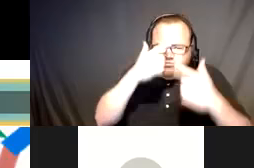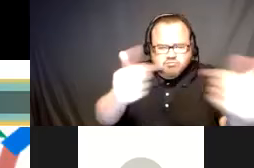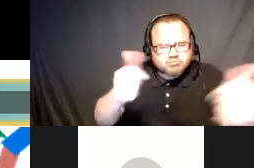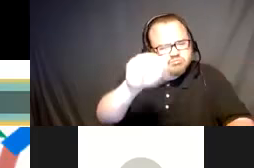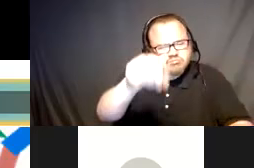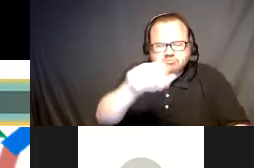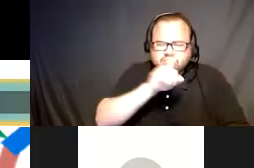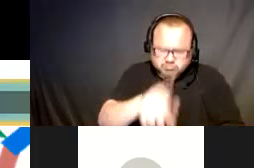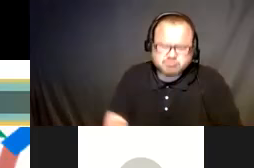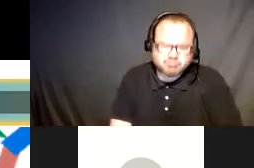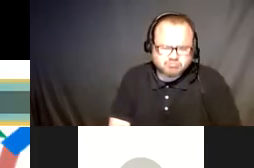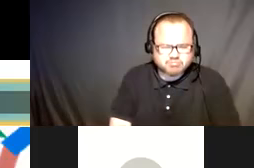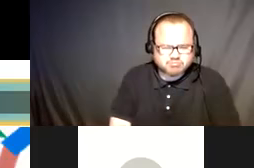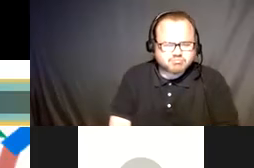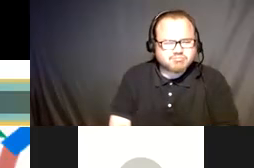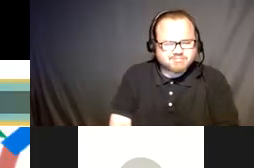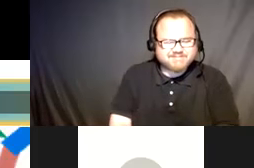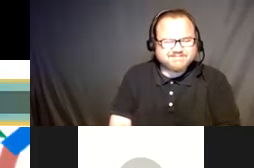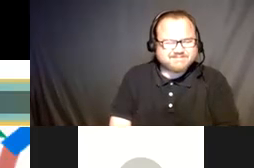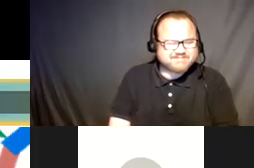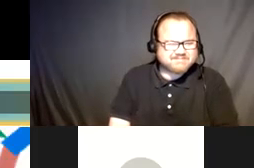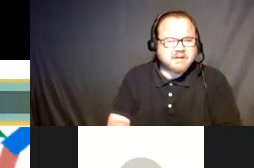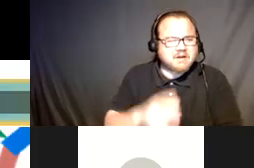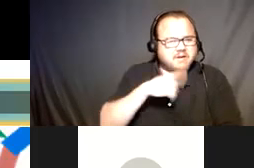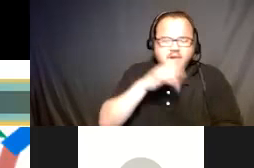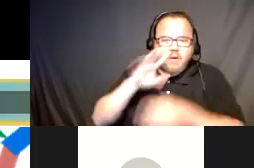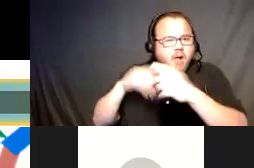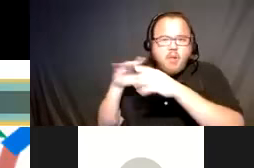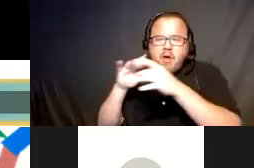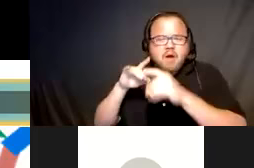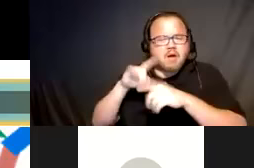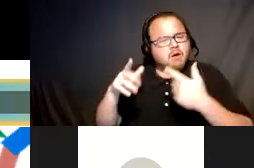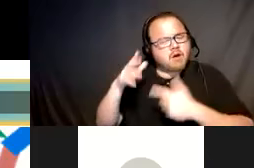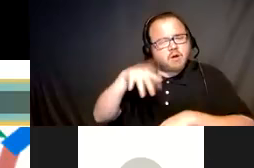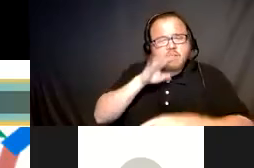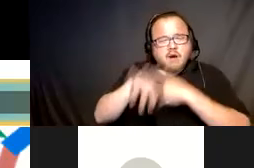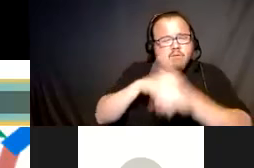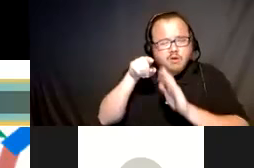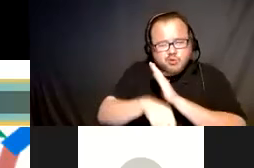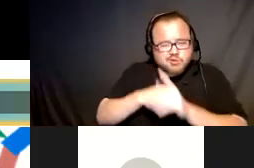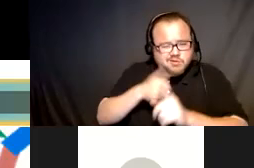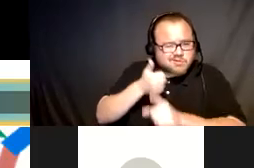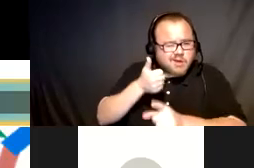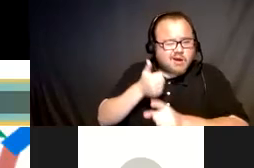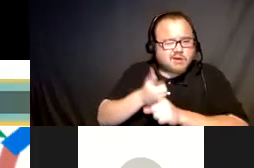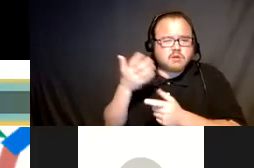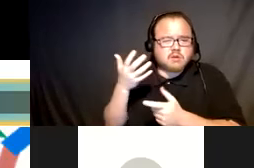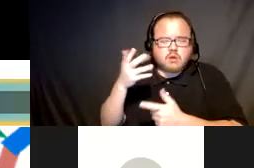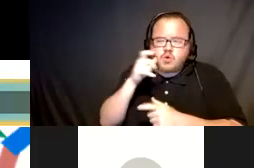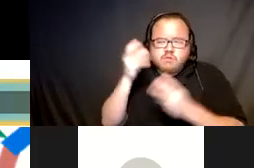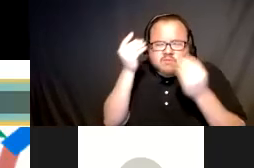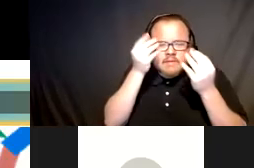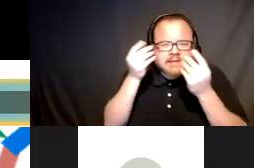It's not always talked about, but it should be. In fact, talking about suicide, hearing from those who have contemplated